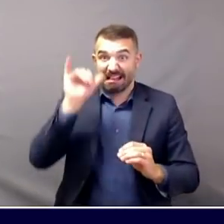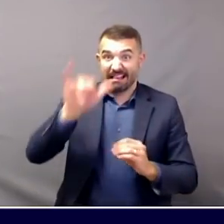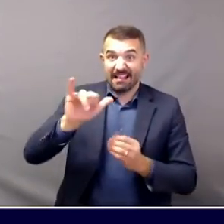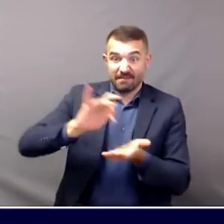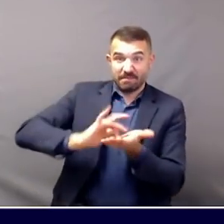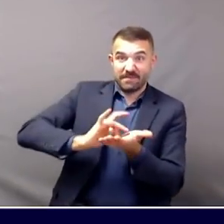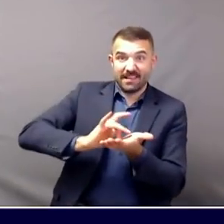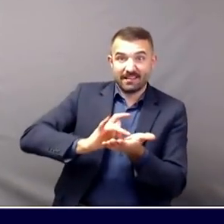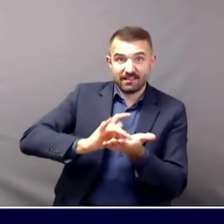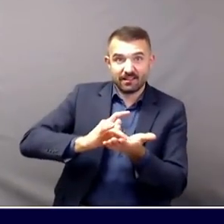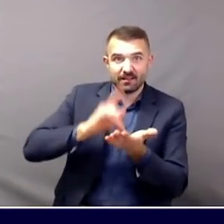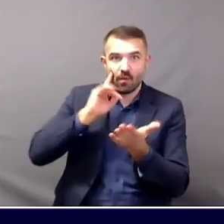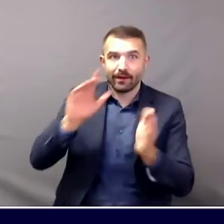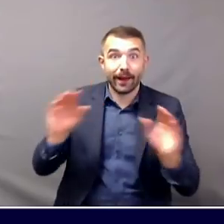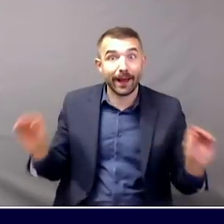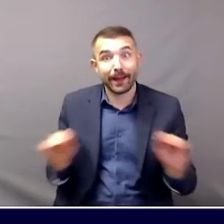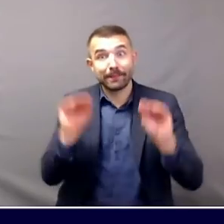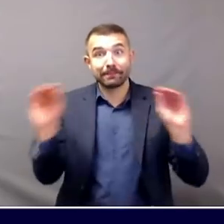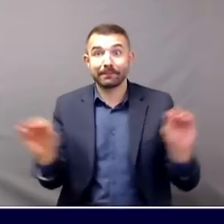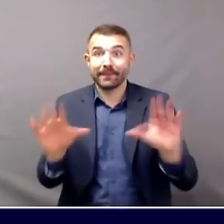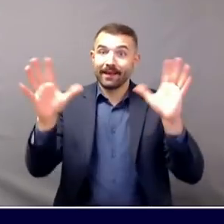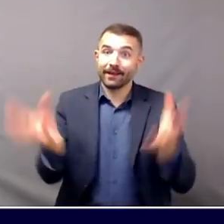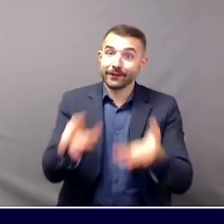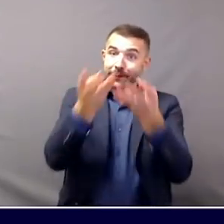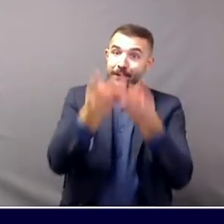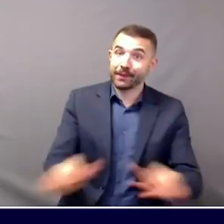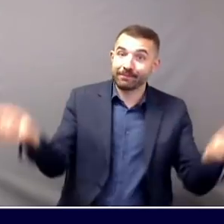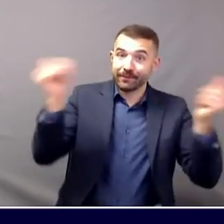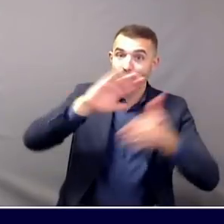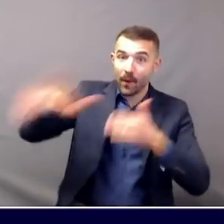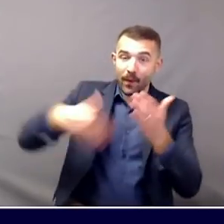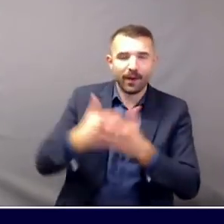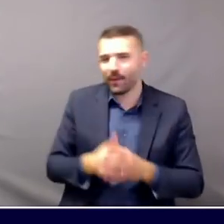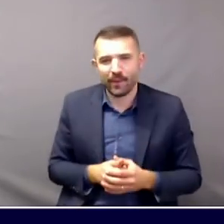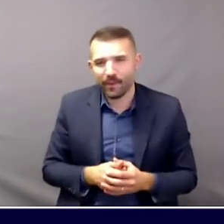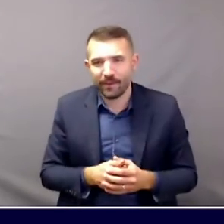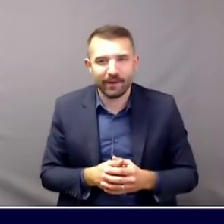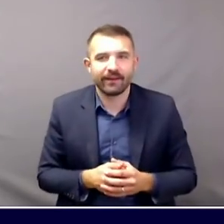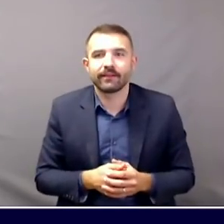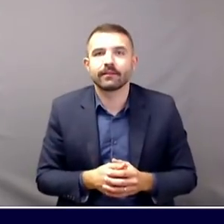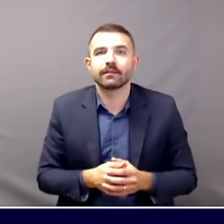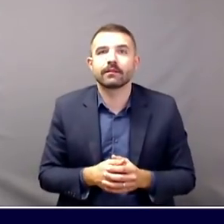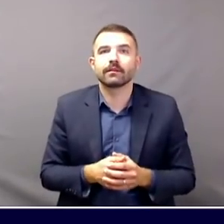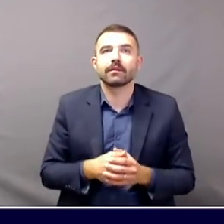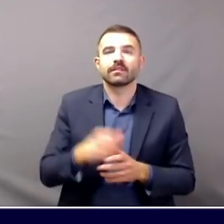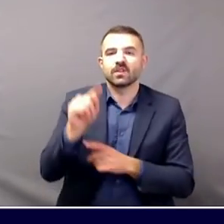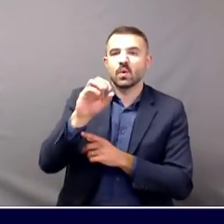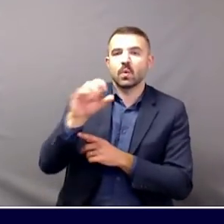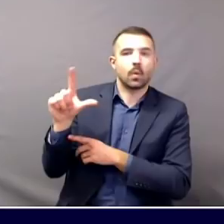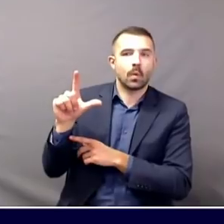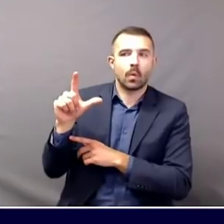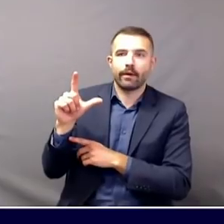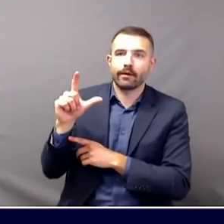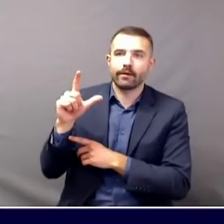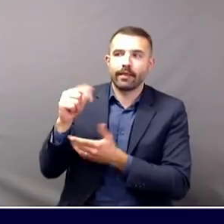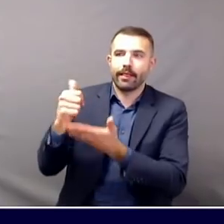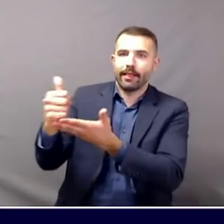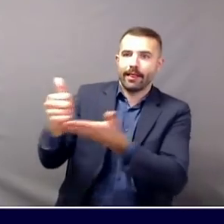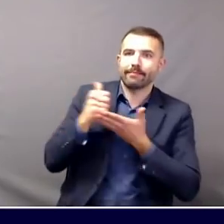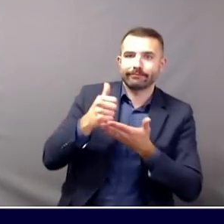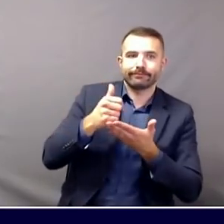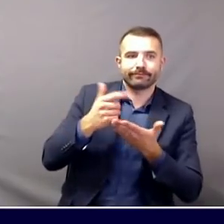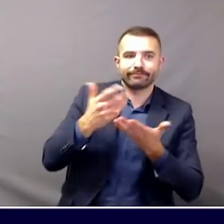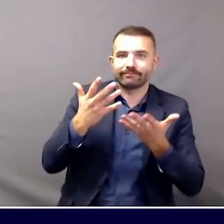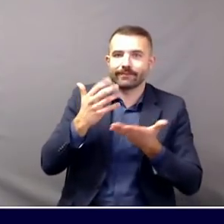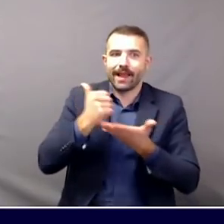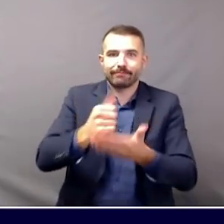but it is yet another tool that we at the state level can work together in partnership with healthcare providers